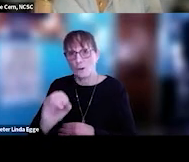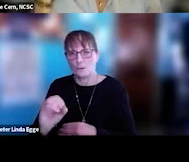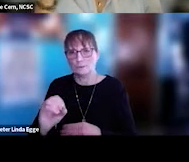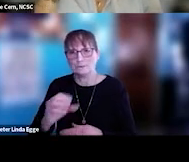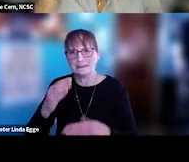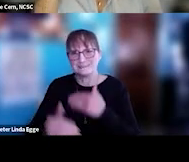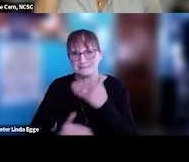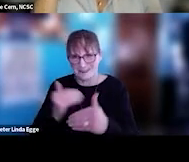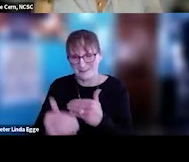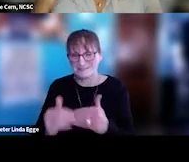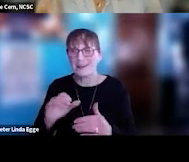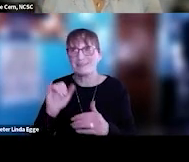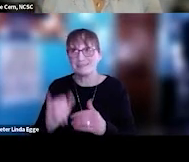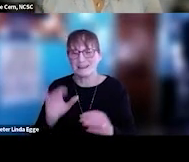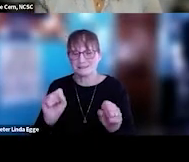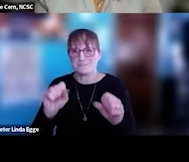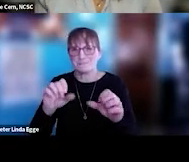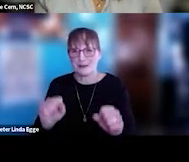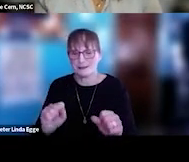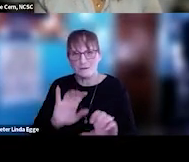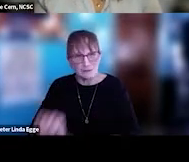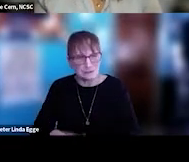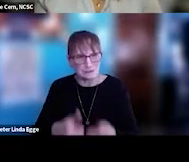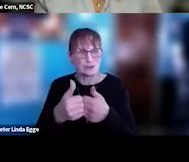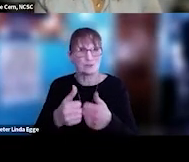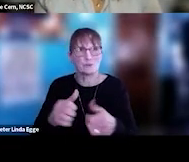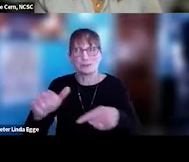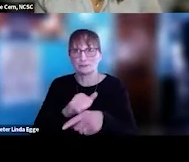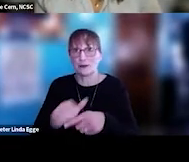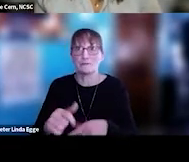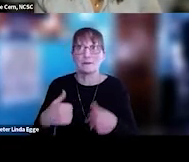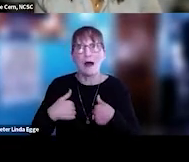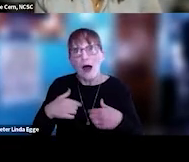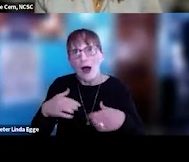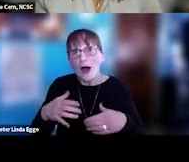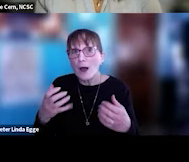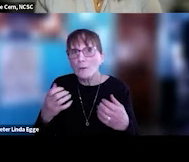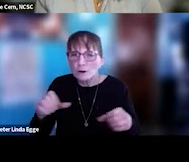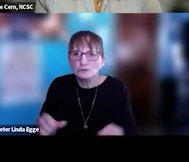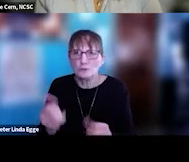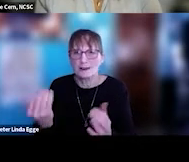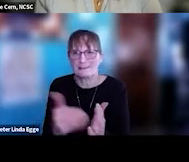would be challenged to think of a training where everyone said, I would love to do that again.